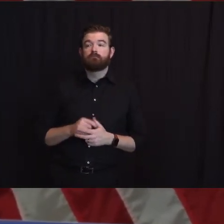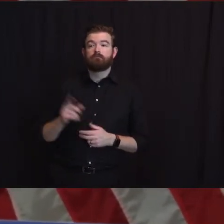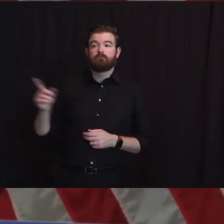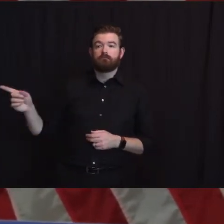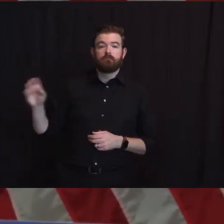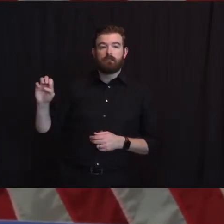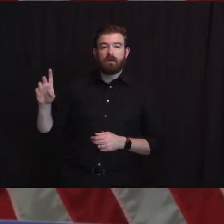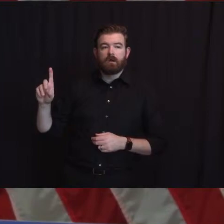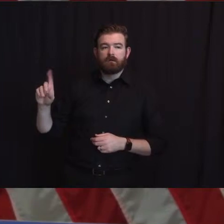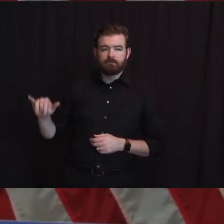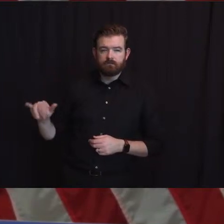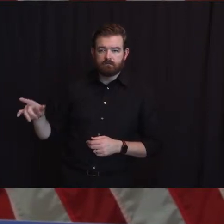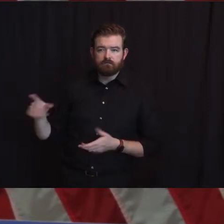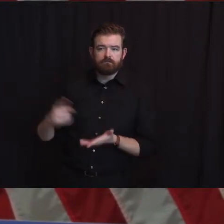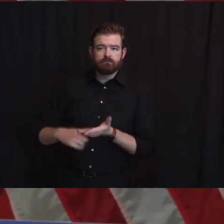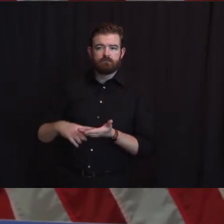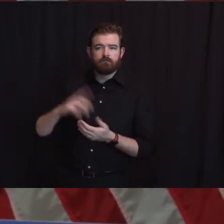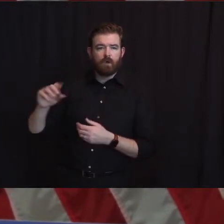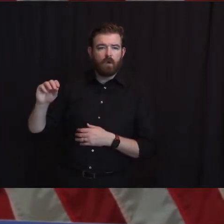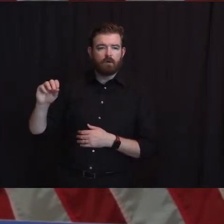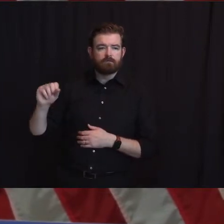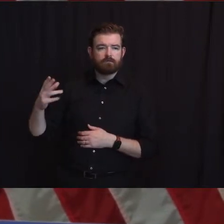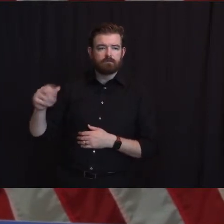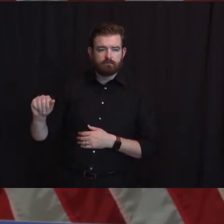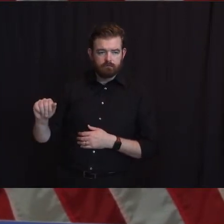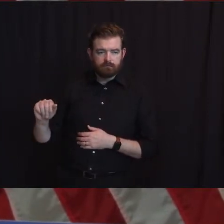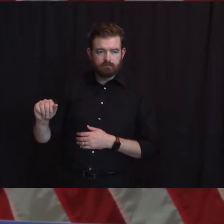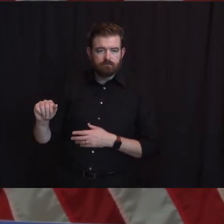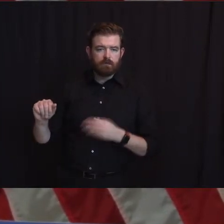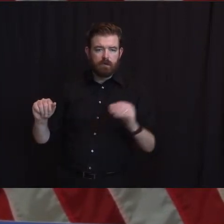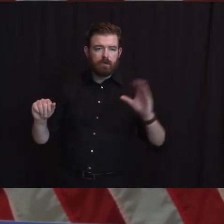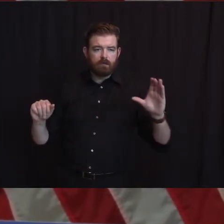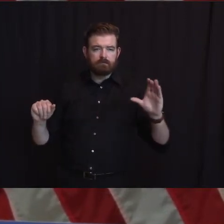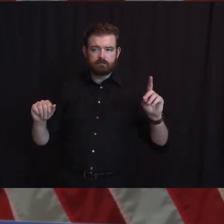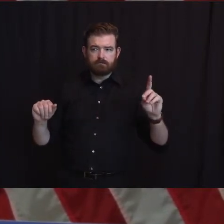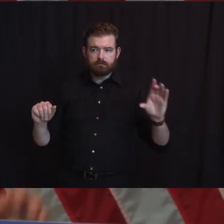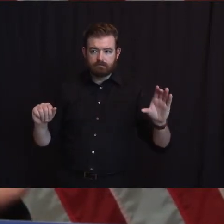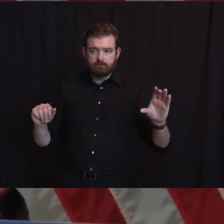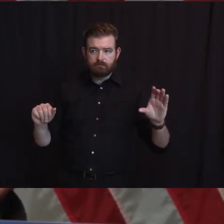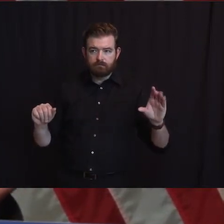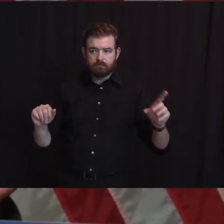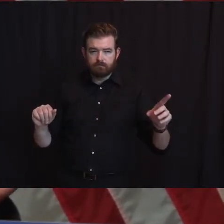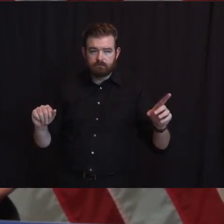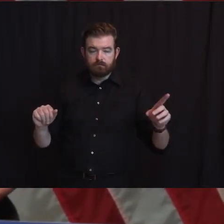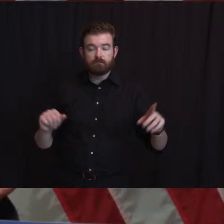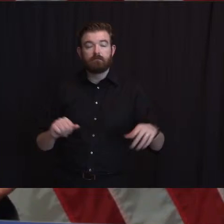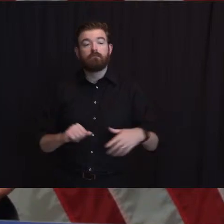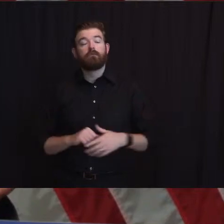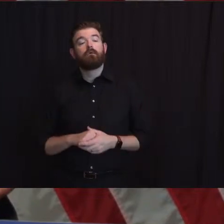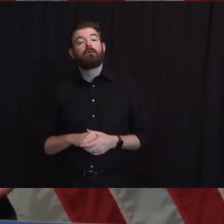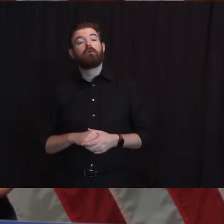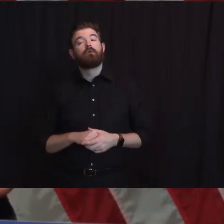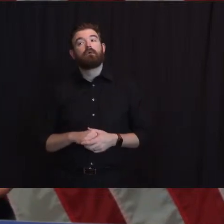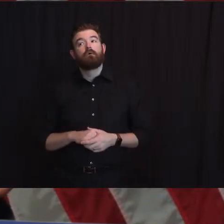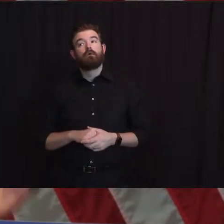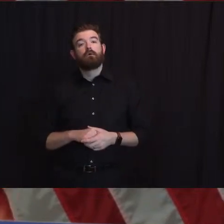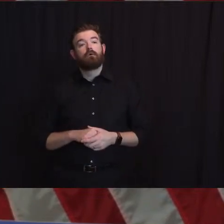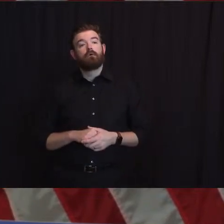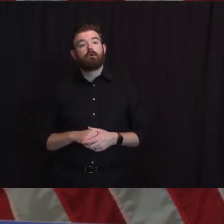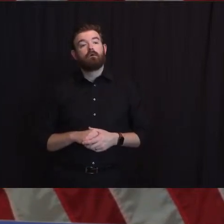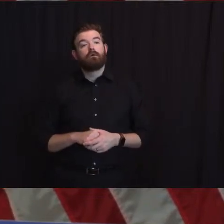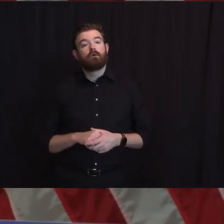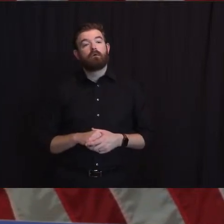the CDC's changed recommendations. Yep. Anything's possible with COVID-19 at this